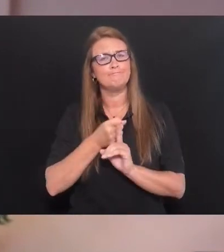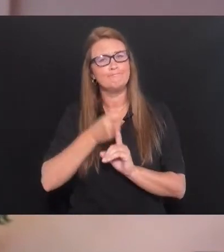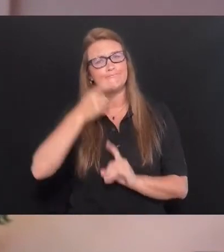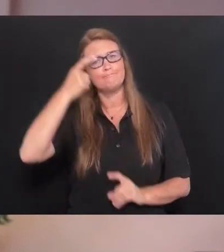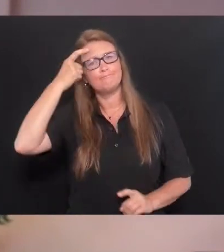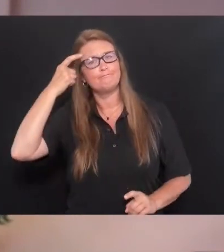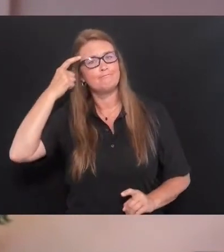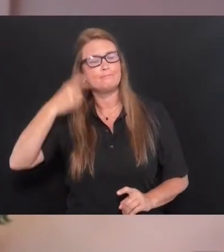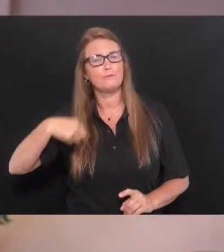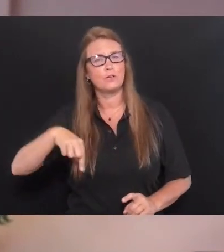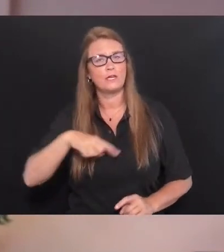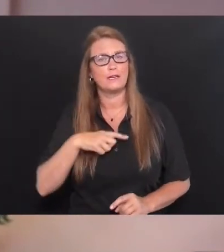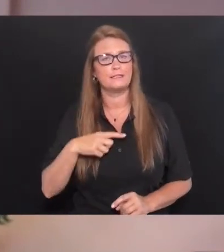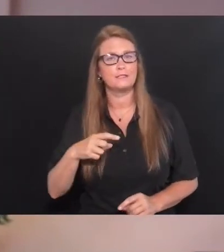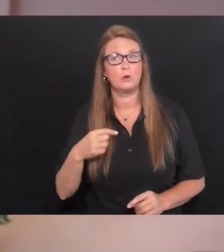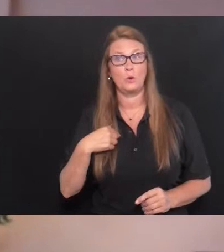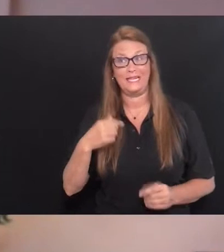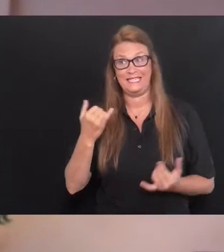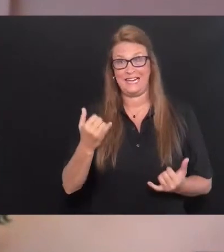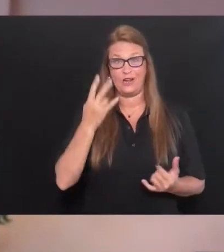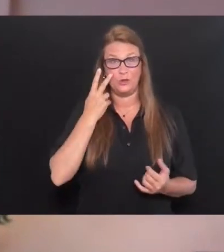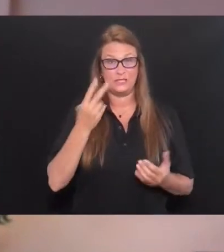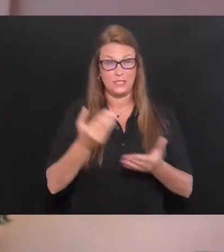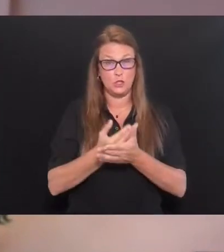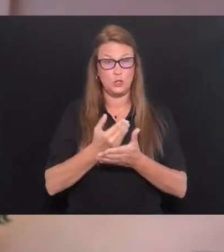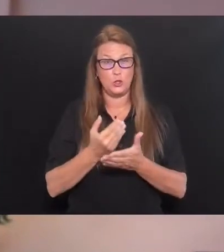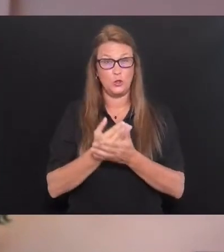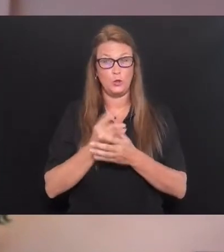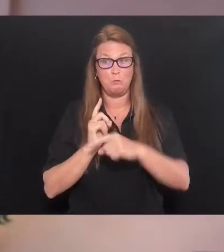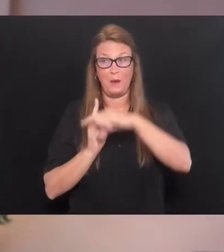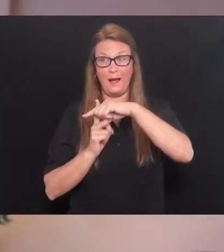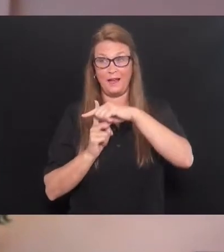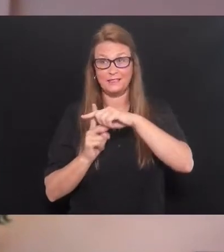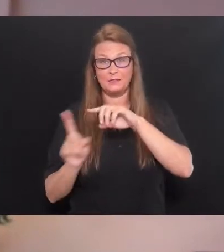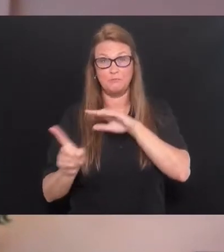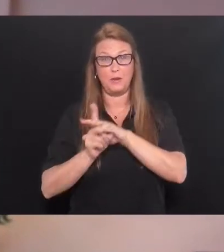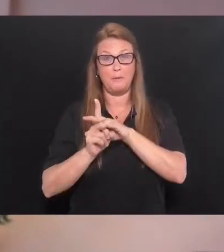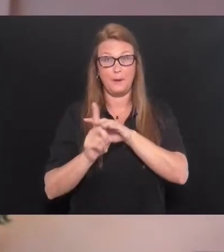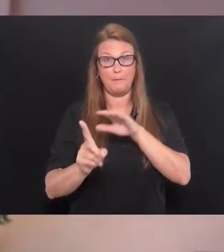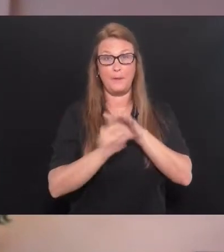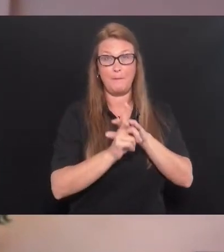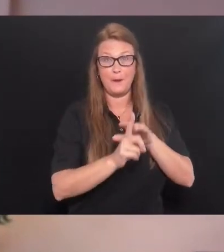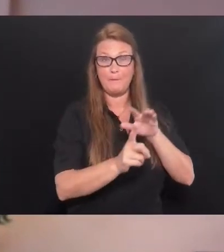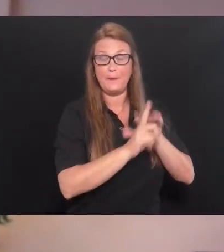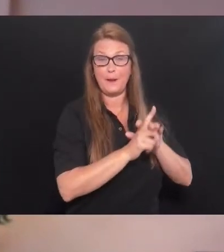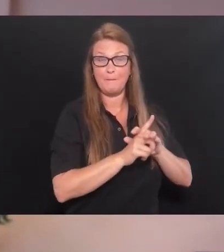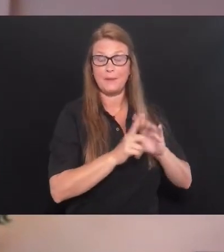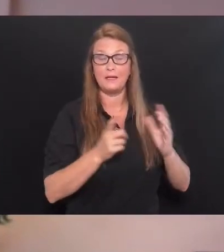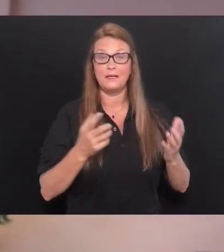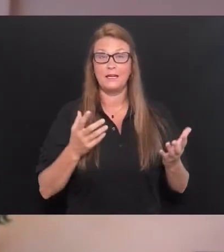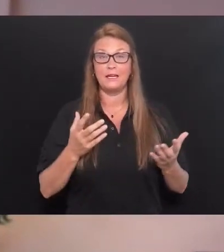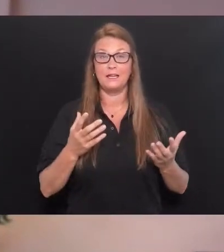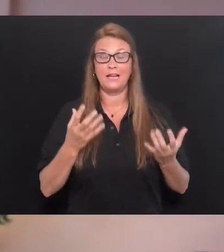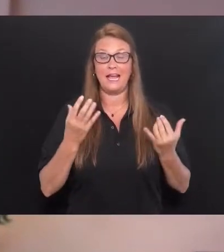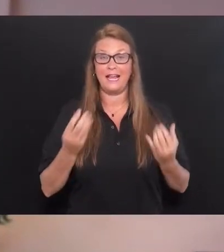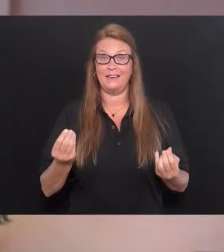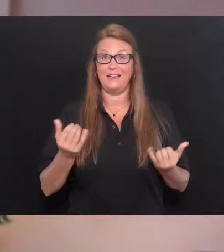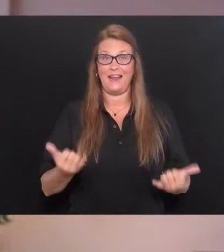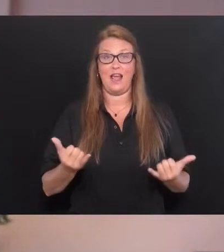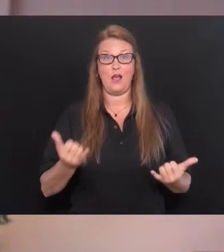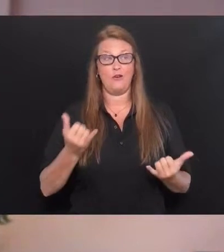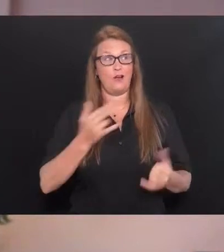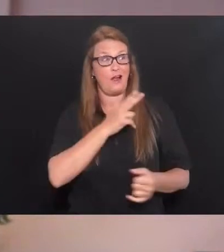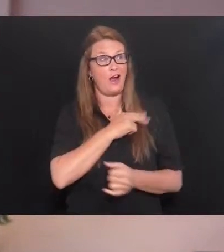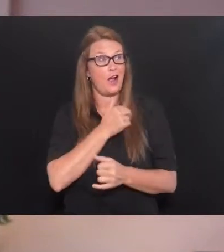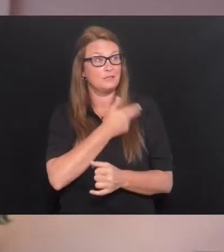you know, the cases are continuing, new cases continuing to rise. And looking at our hospital